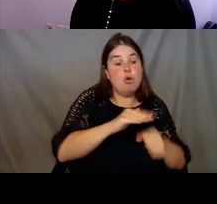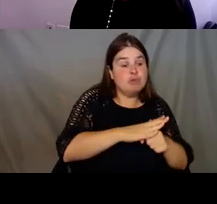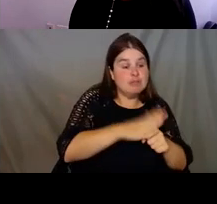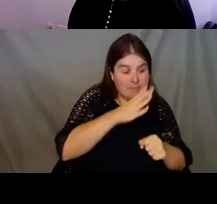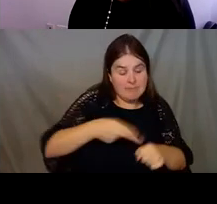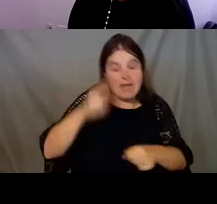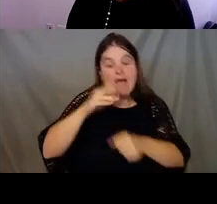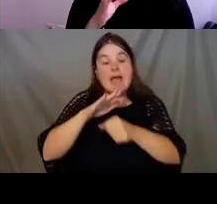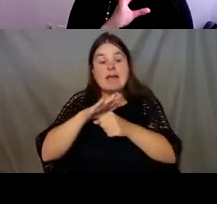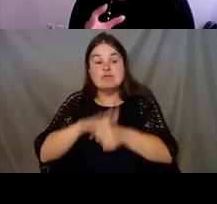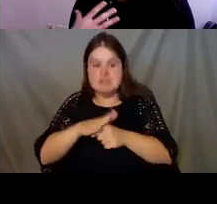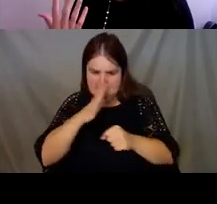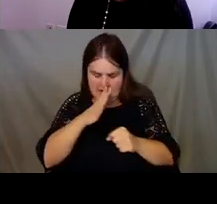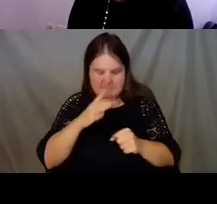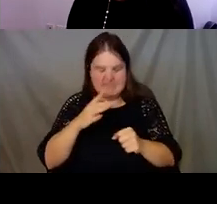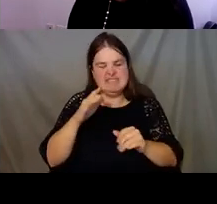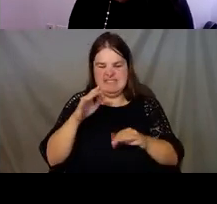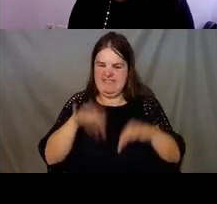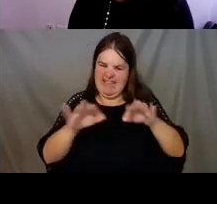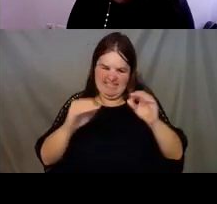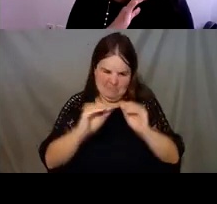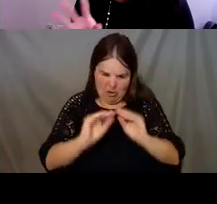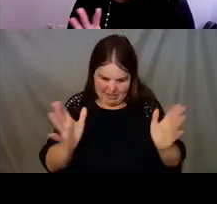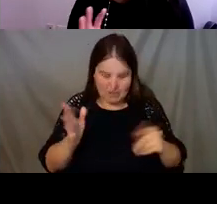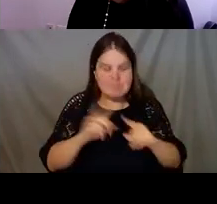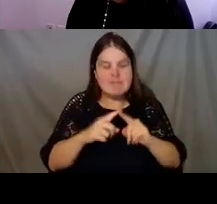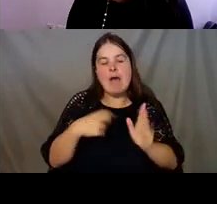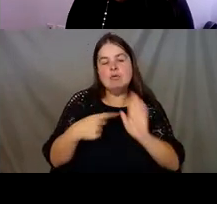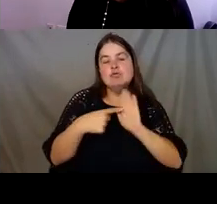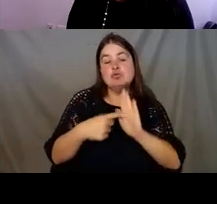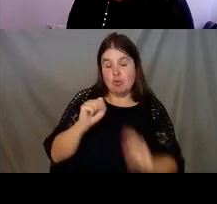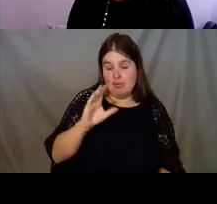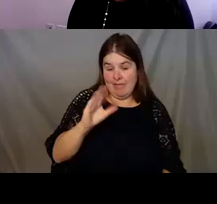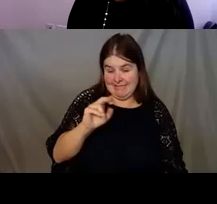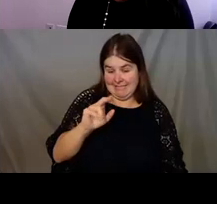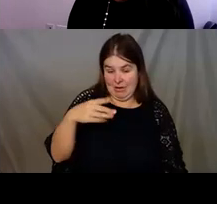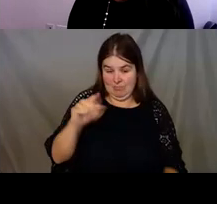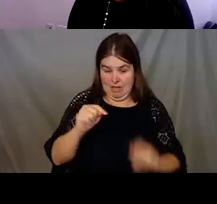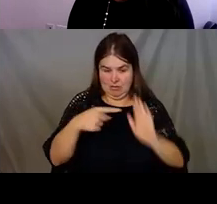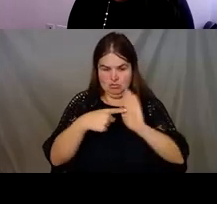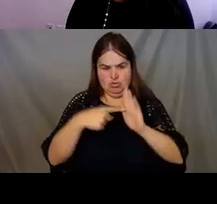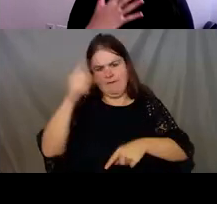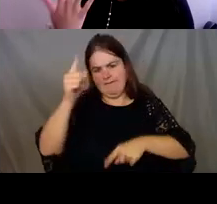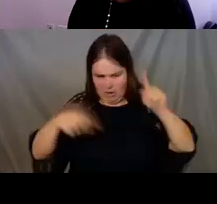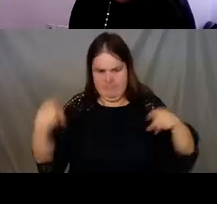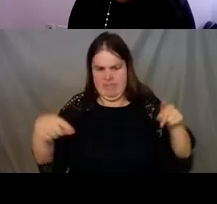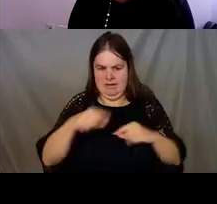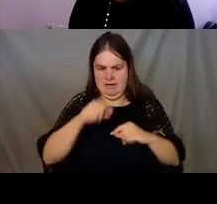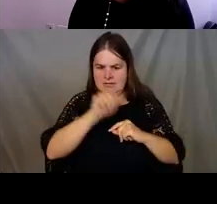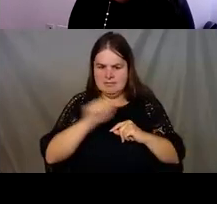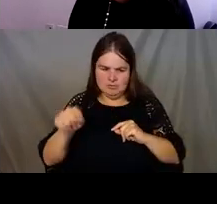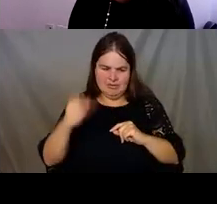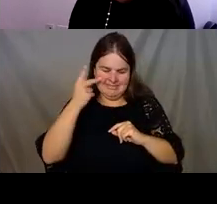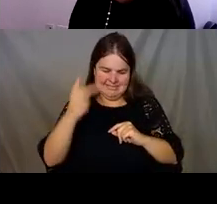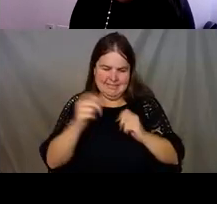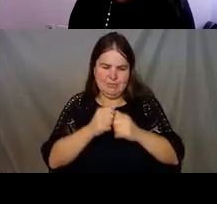is a little bit stronger, but I really like showing scatter plots to demonstrate the variability across these two measures. And particularly with